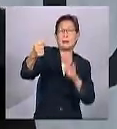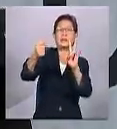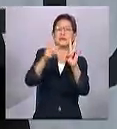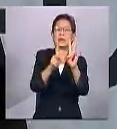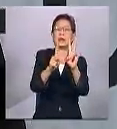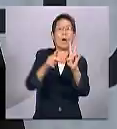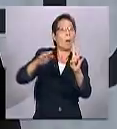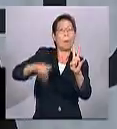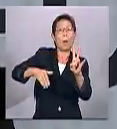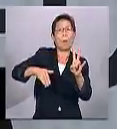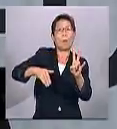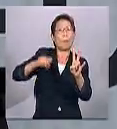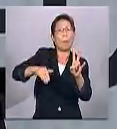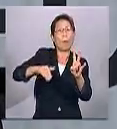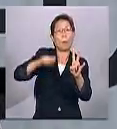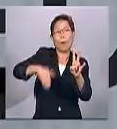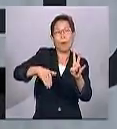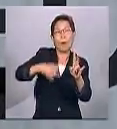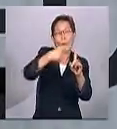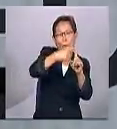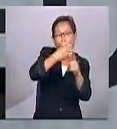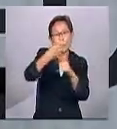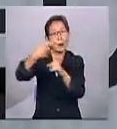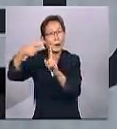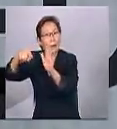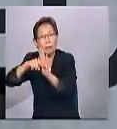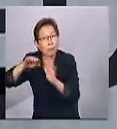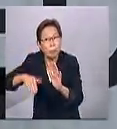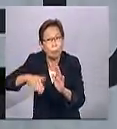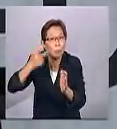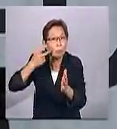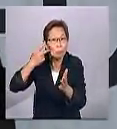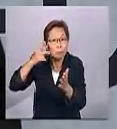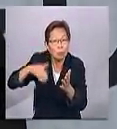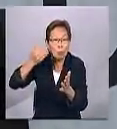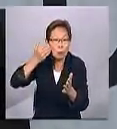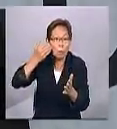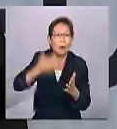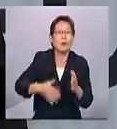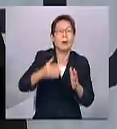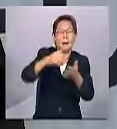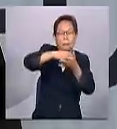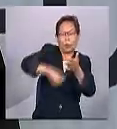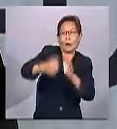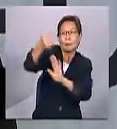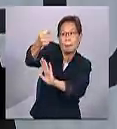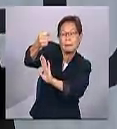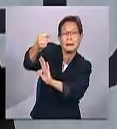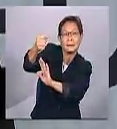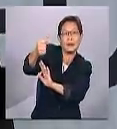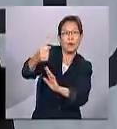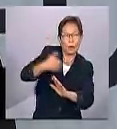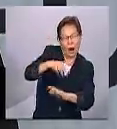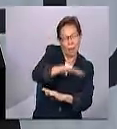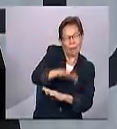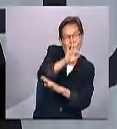has not been verified yet, whether positive or negative. Now, if we minus the pending cases, that we stand at 9%.